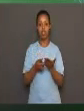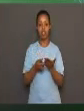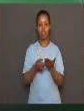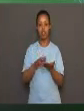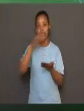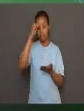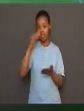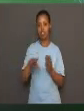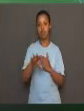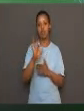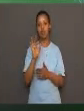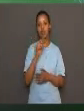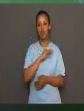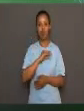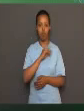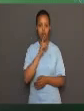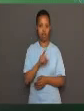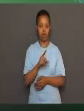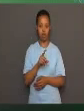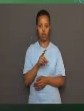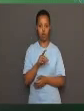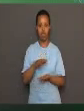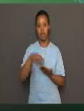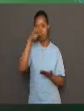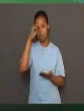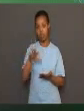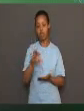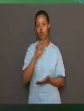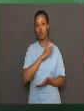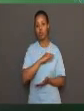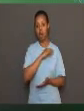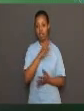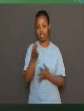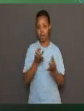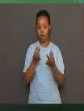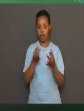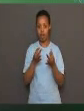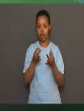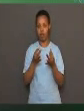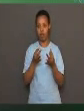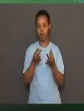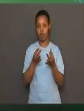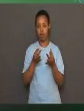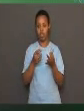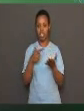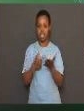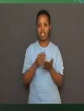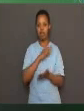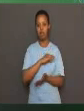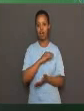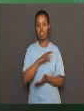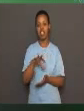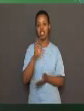behavior. We defined learned behavior as the behavior that is acquired